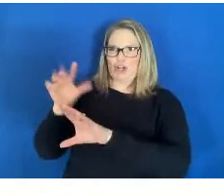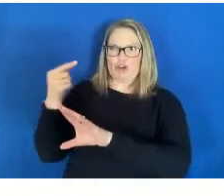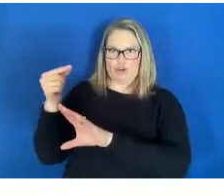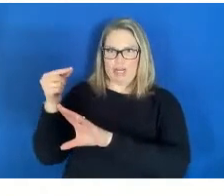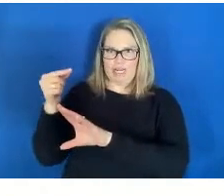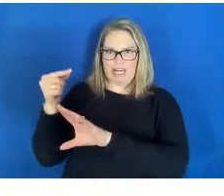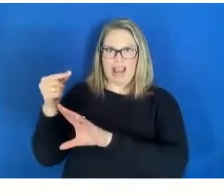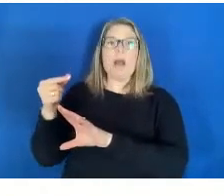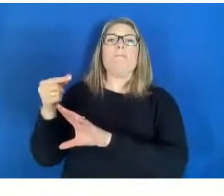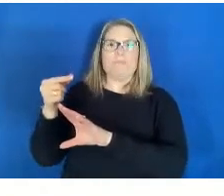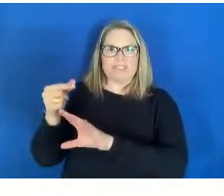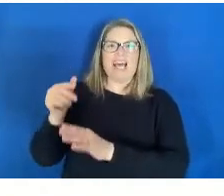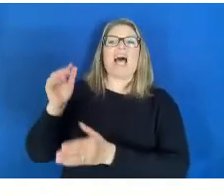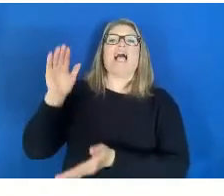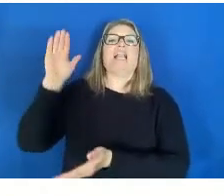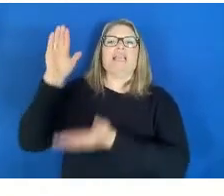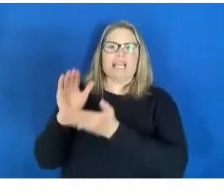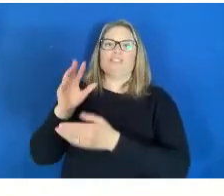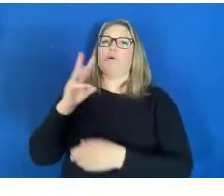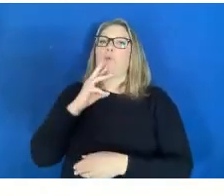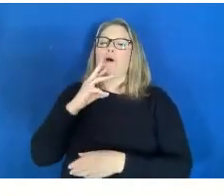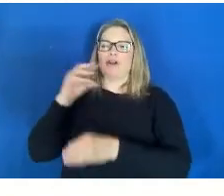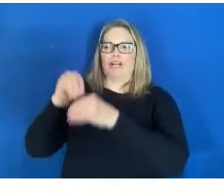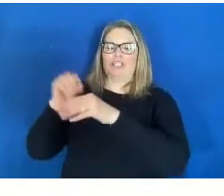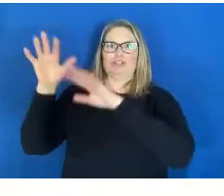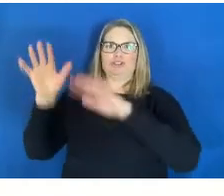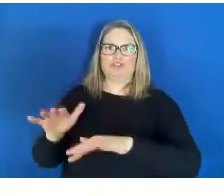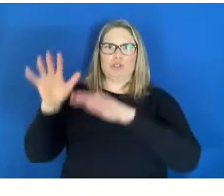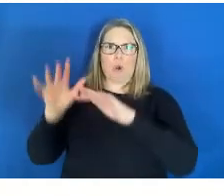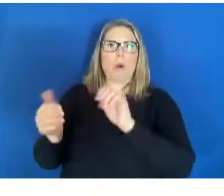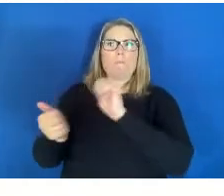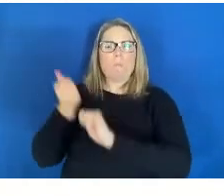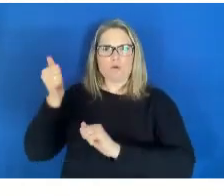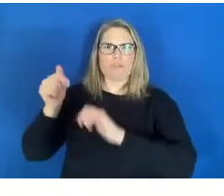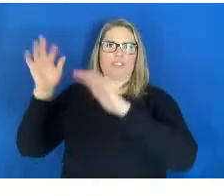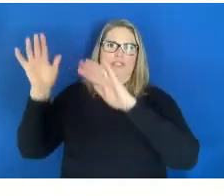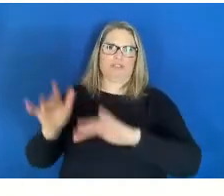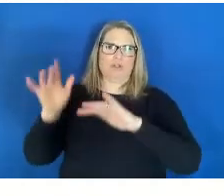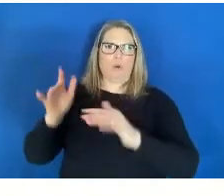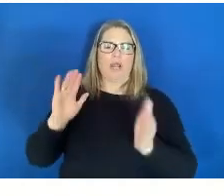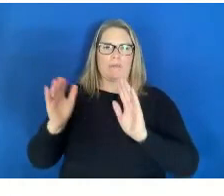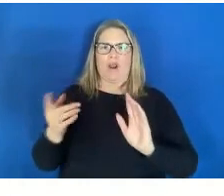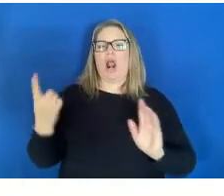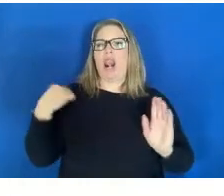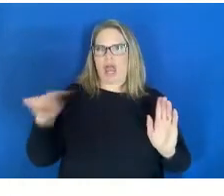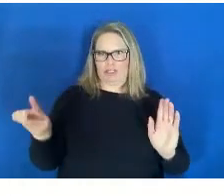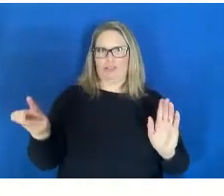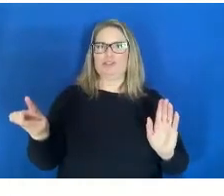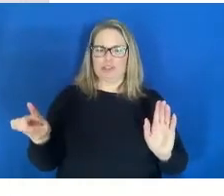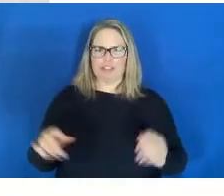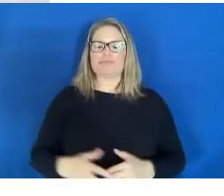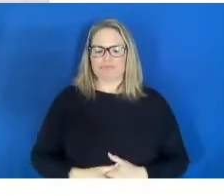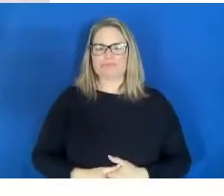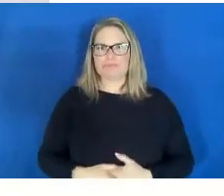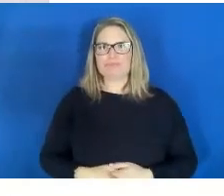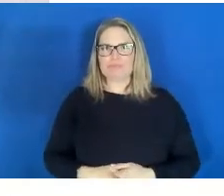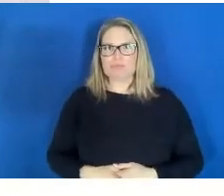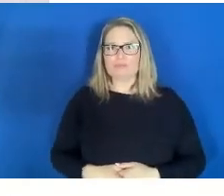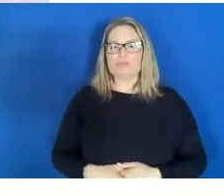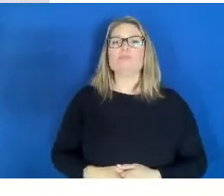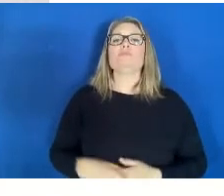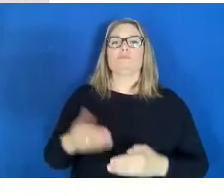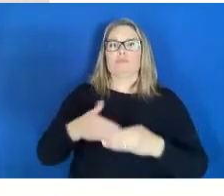less snow water in the snowpack last year compared to this year. Next slide, please.